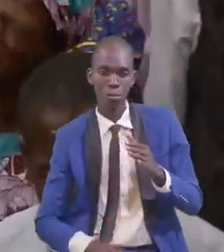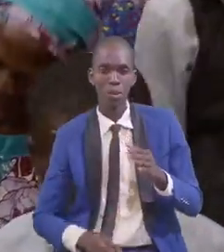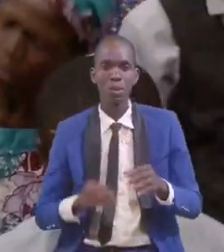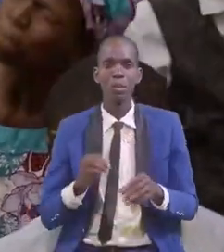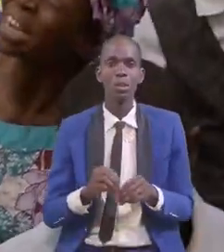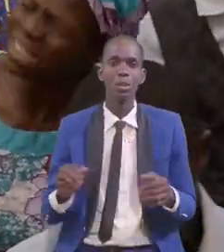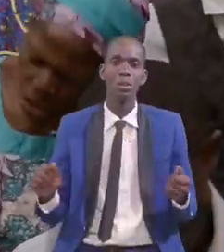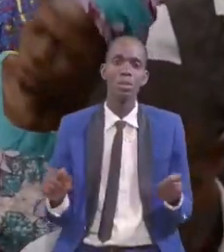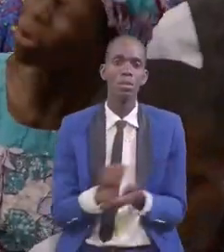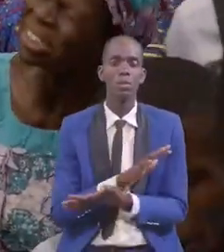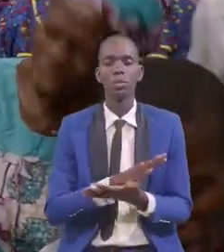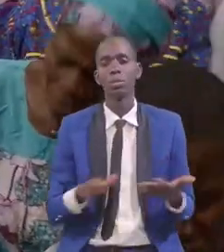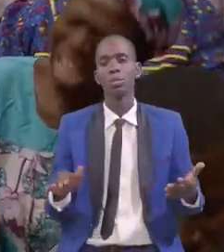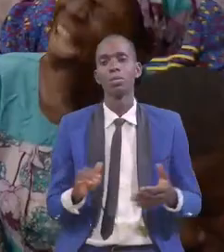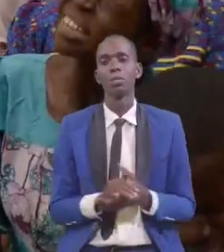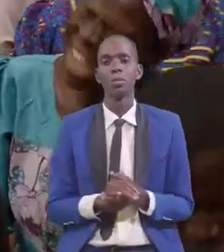perdition.